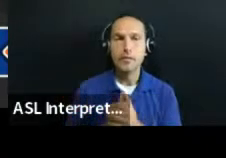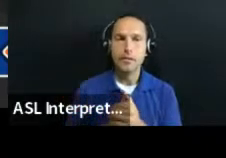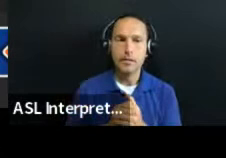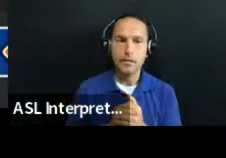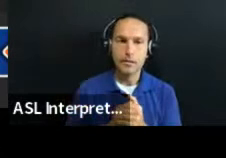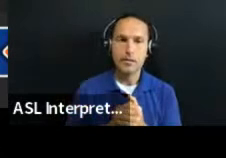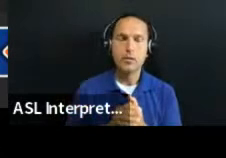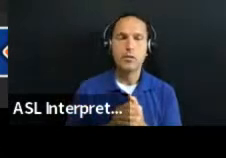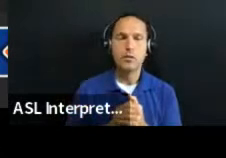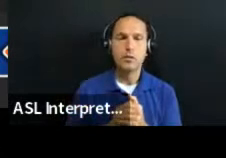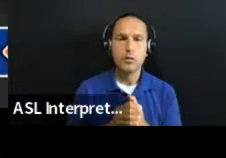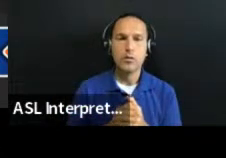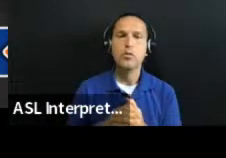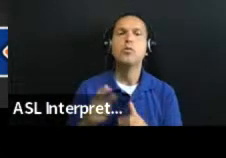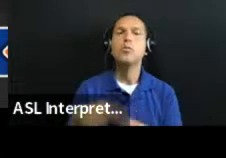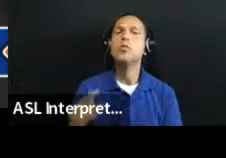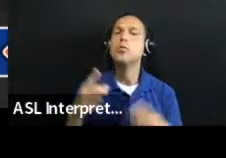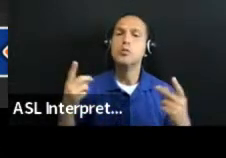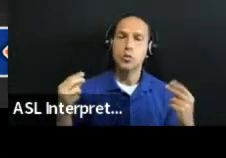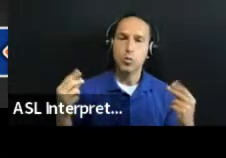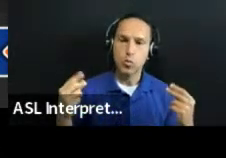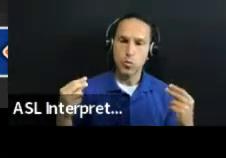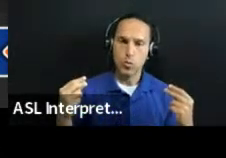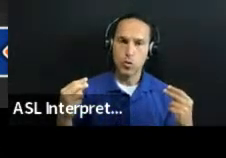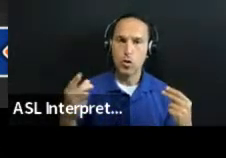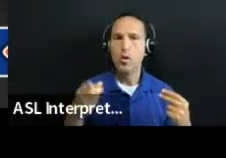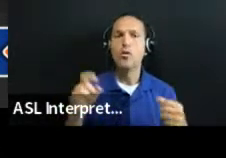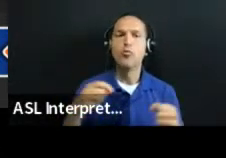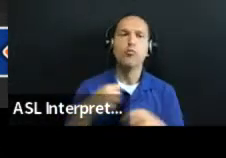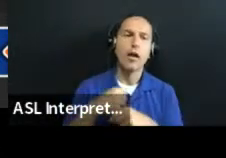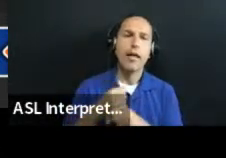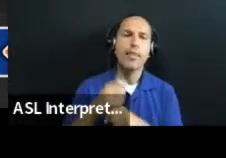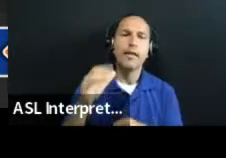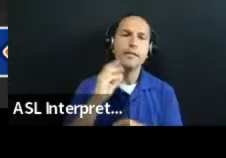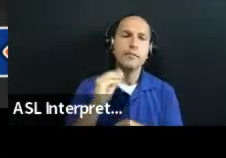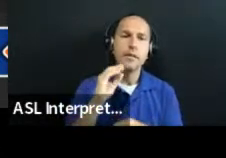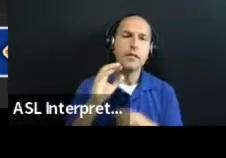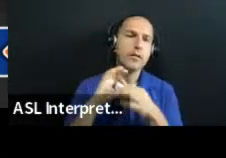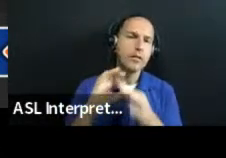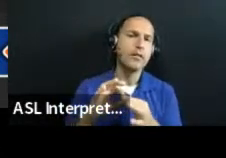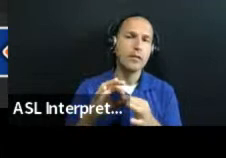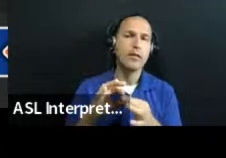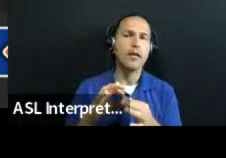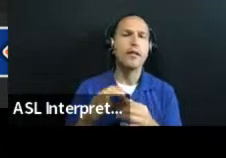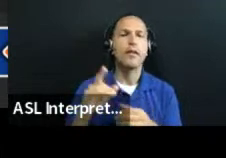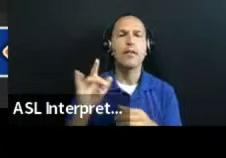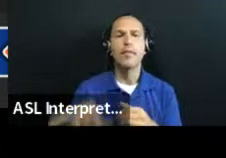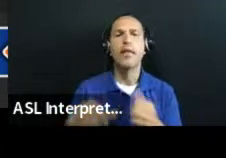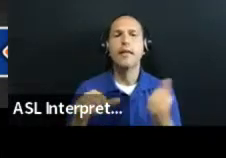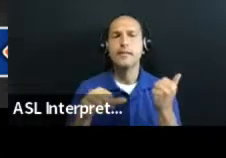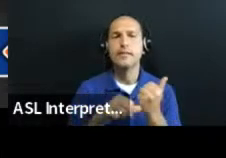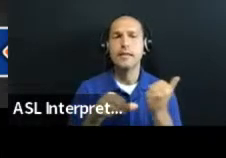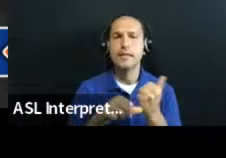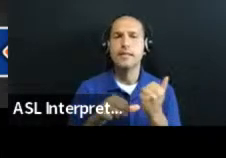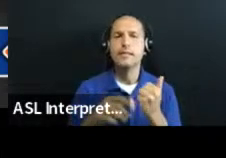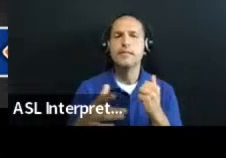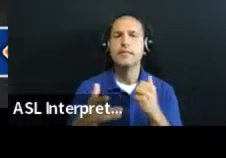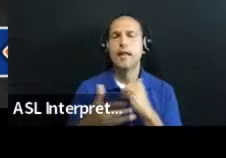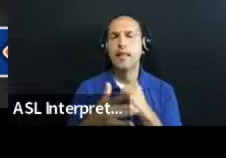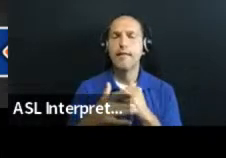of what we wanted to do is we wanted to create an experience around using assistive technology first and then make